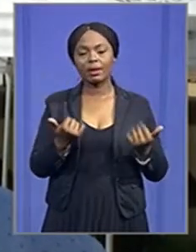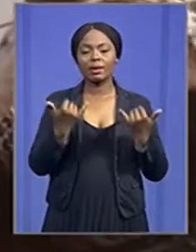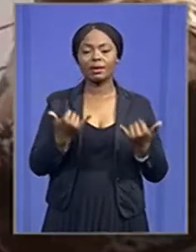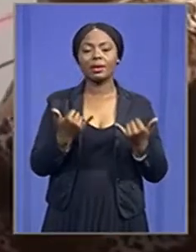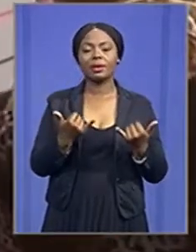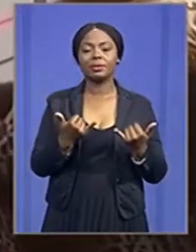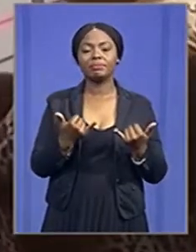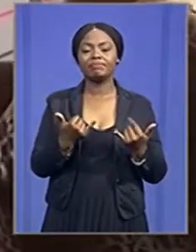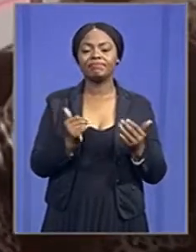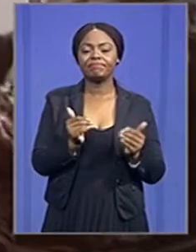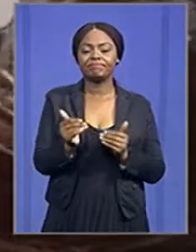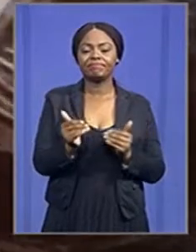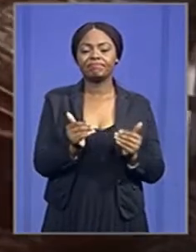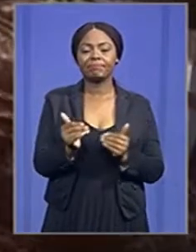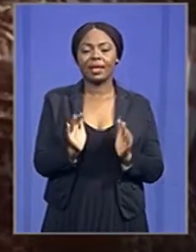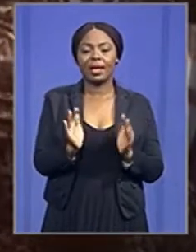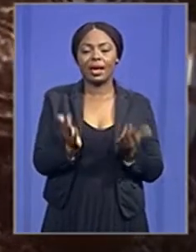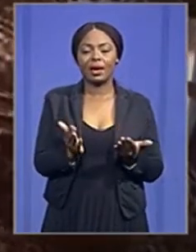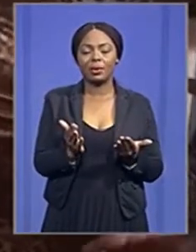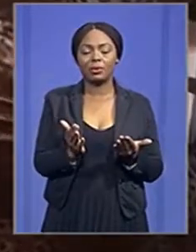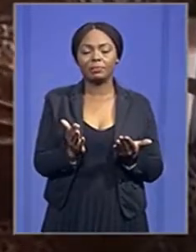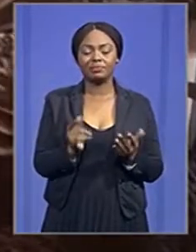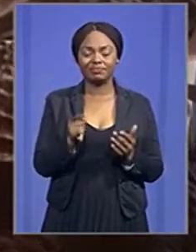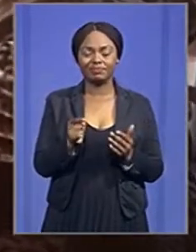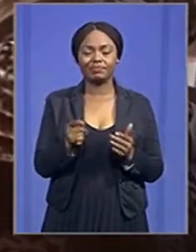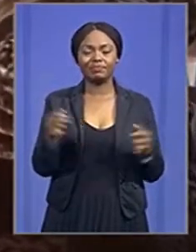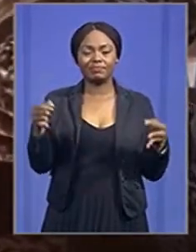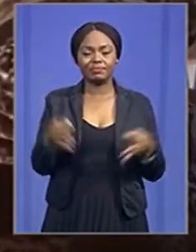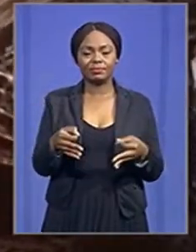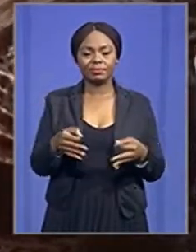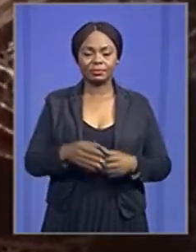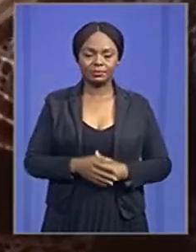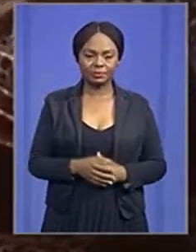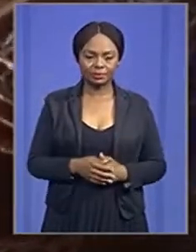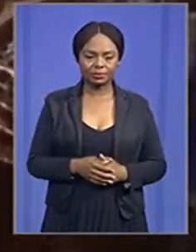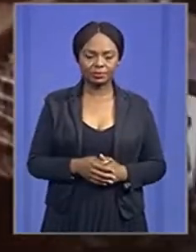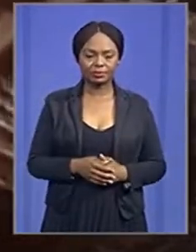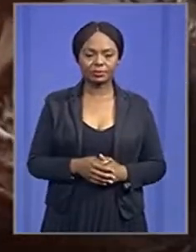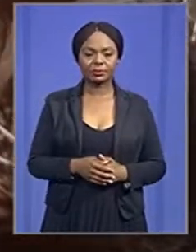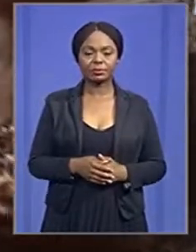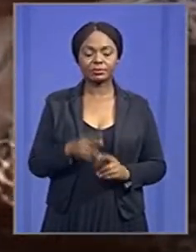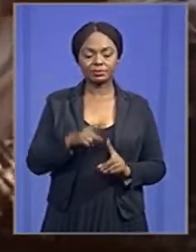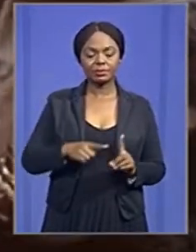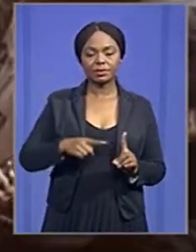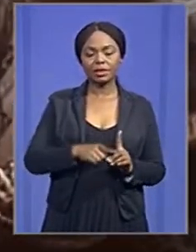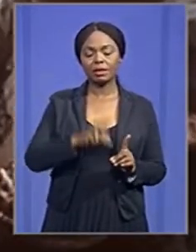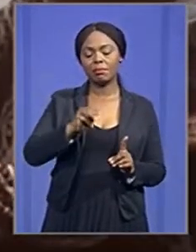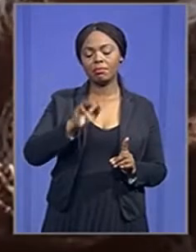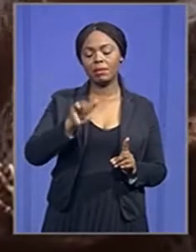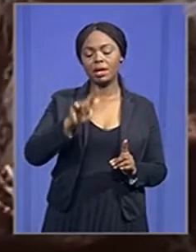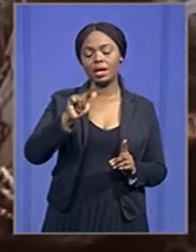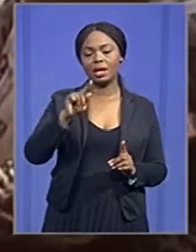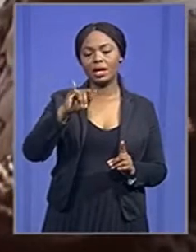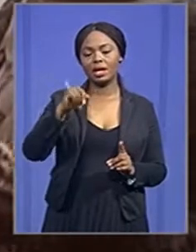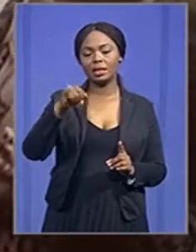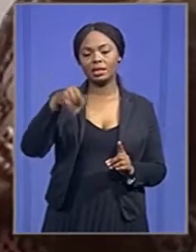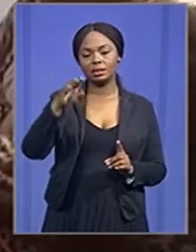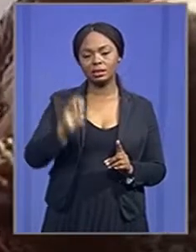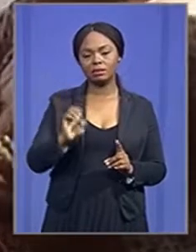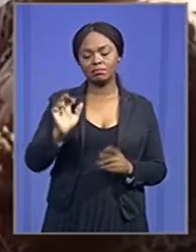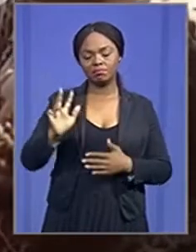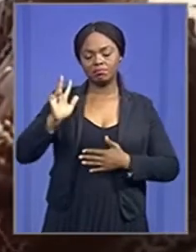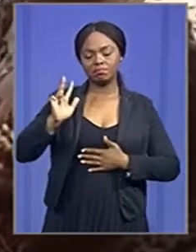jwang. Malatsi o ba kgethilwe le boelela go ba meara wa Emalahleni. O rwešitšwe dipataka ka lerato